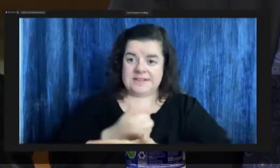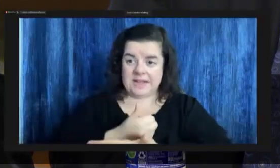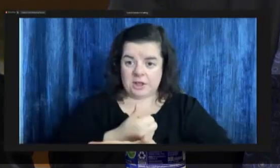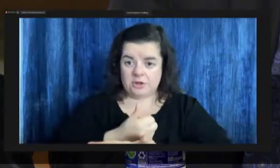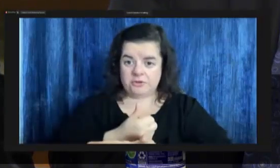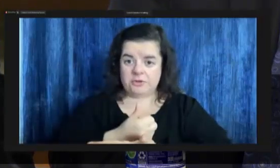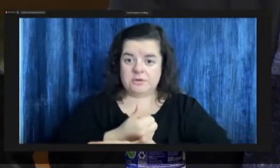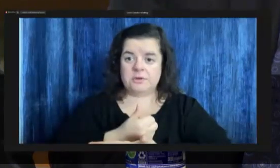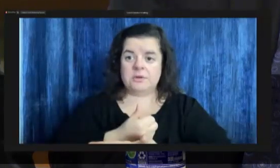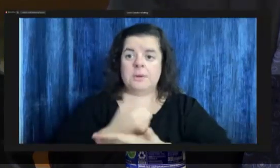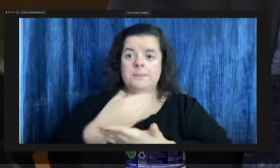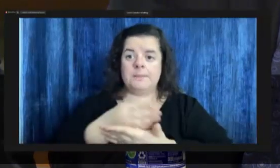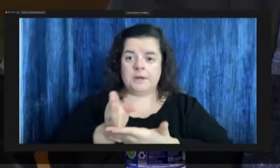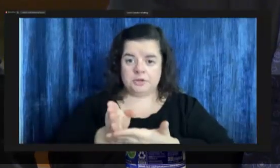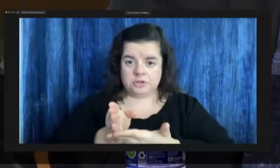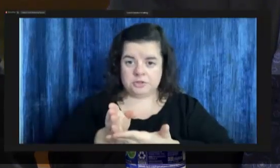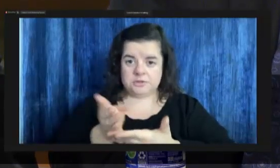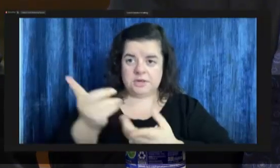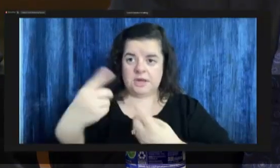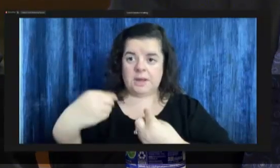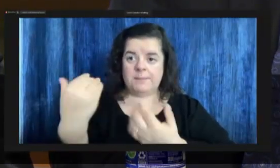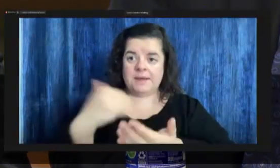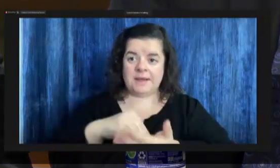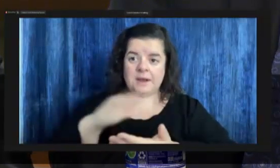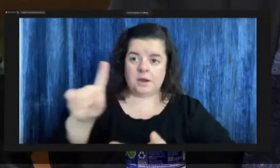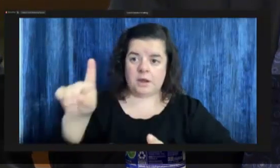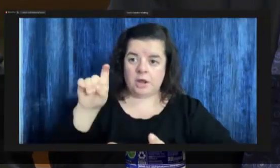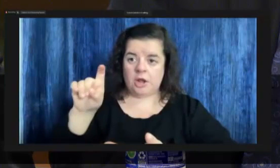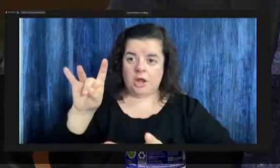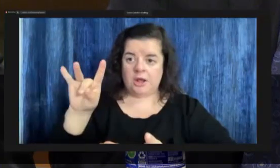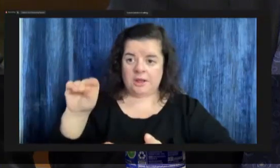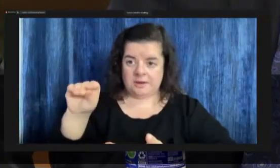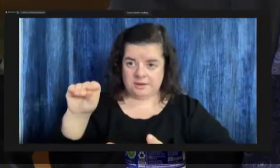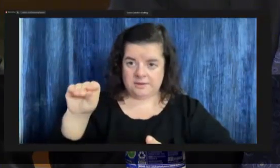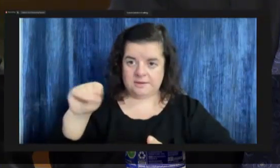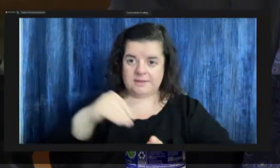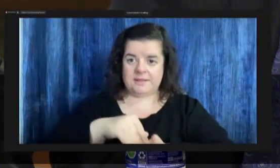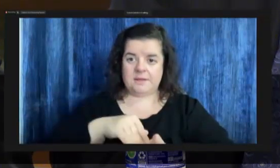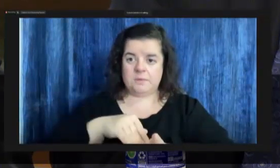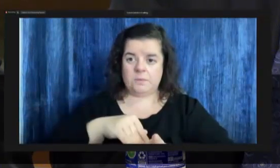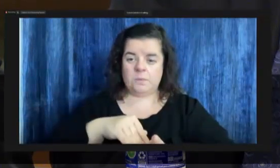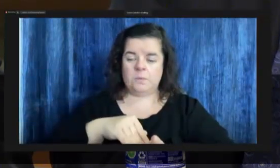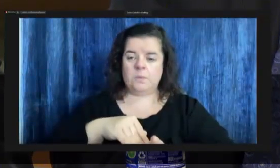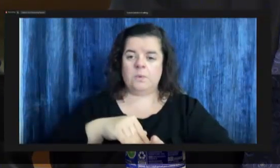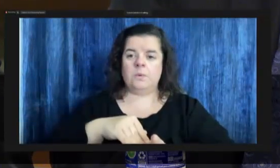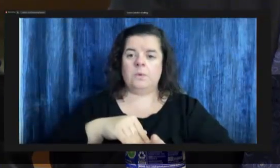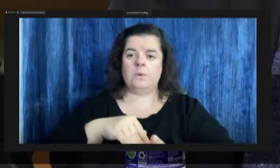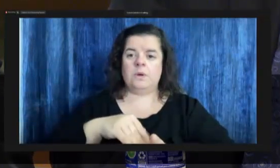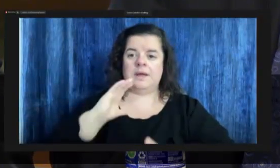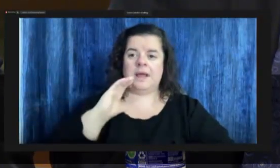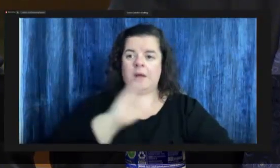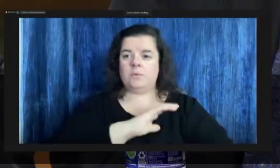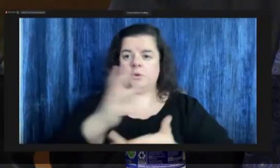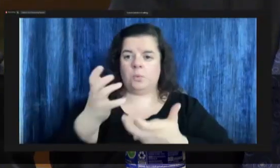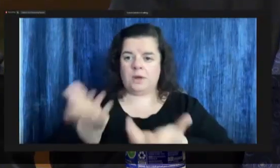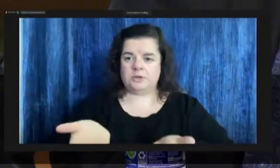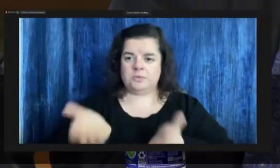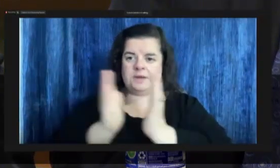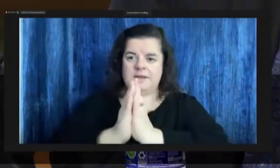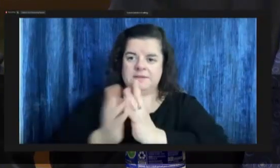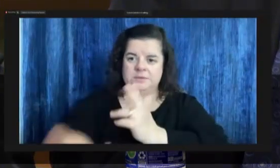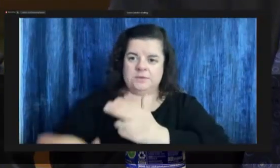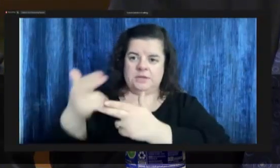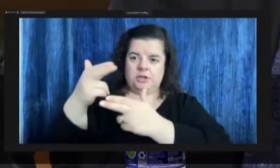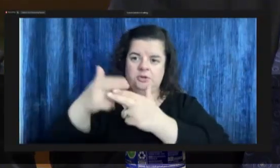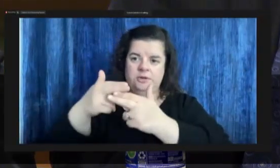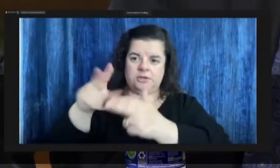mayor's budget came over again at $180,000, yes. And its council's wish to increase it to